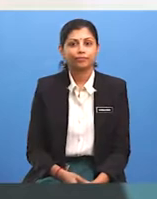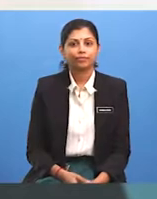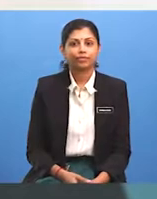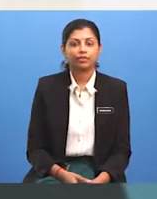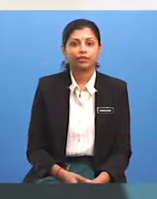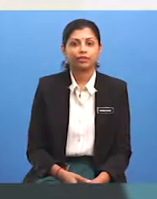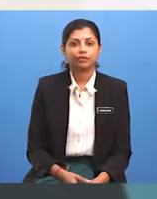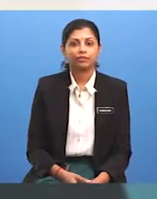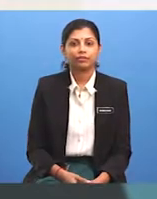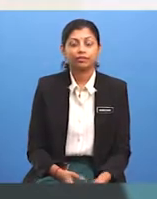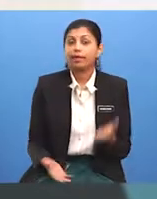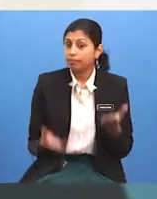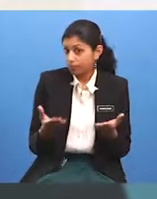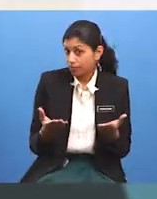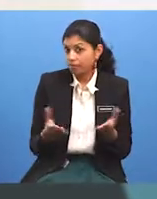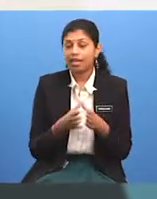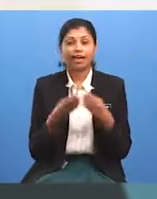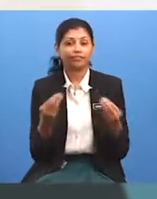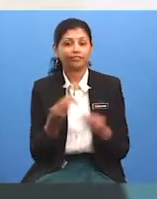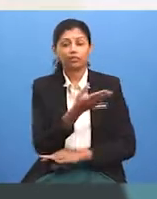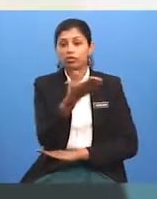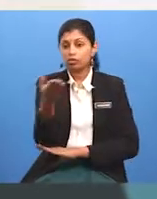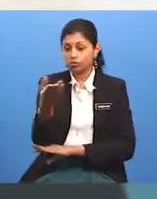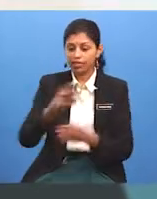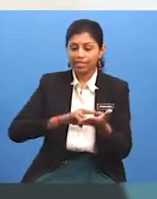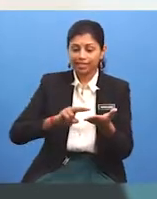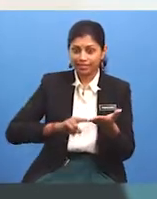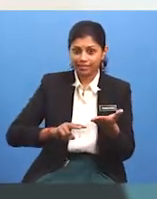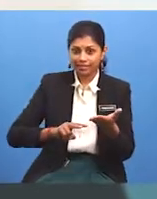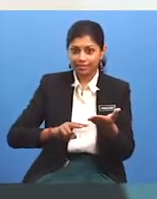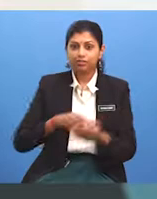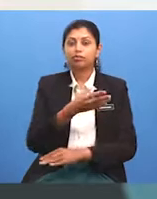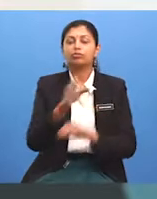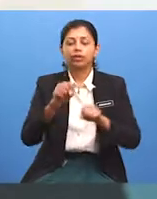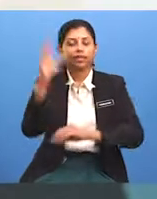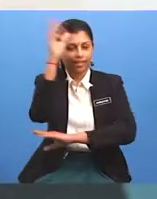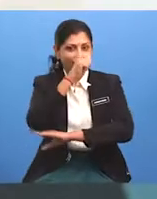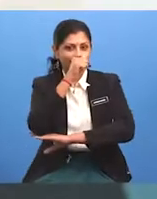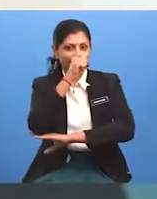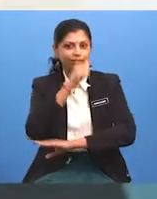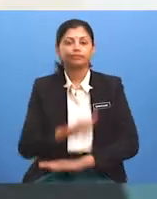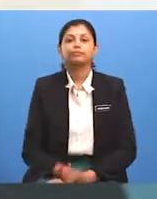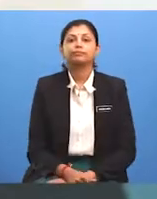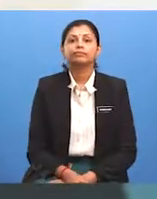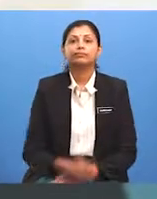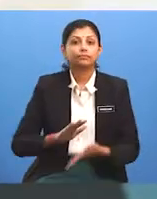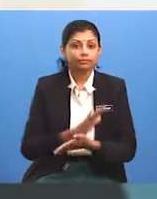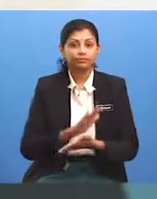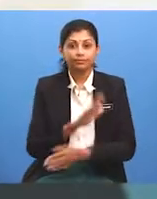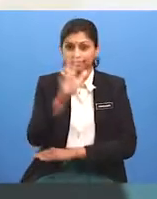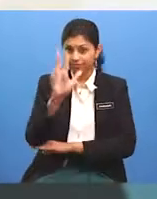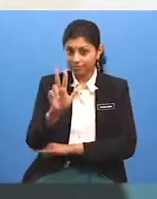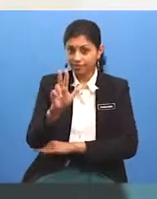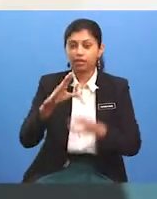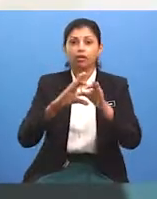you read the passages, you will be able to guess it. Paper 3 of the